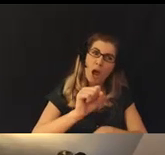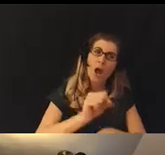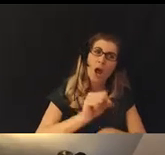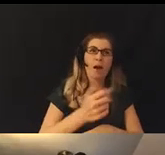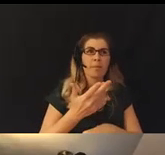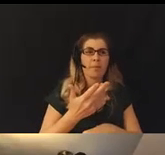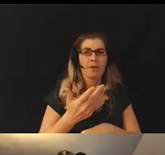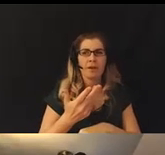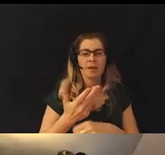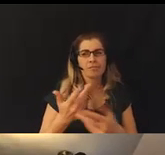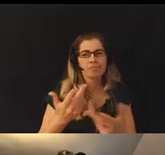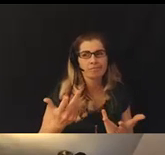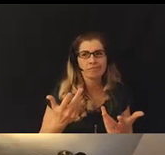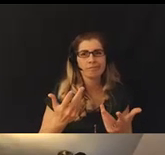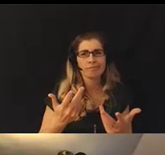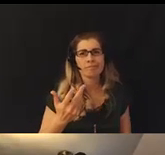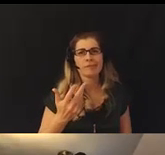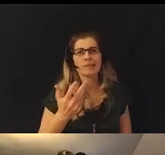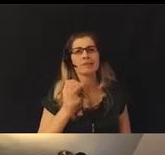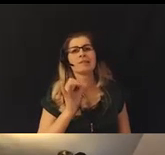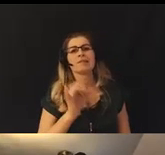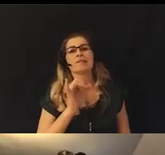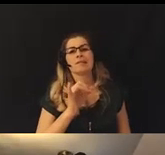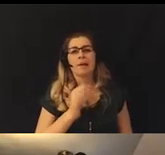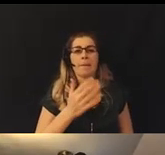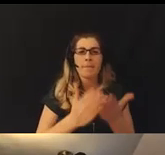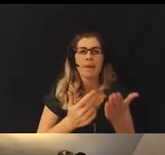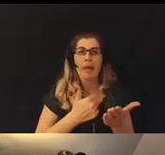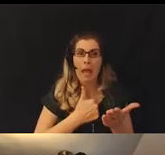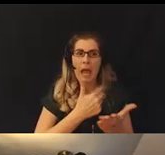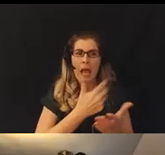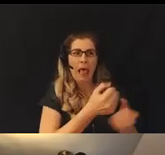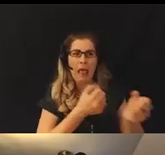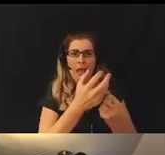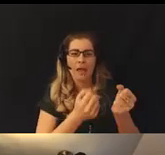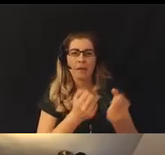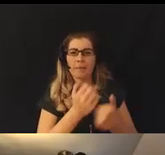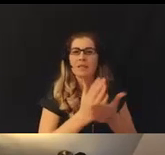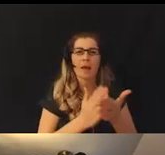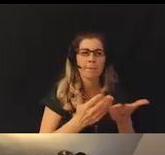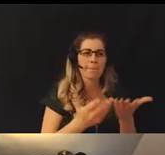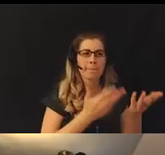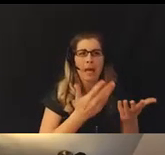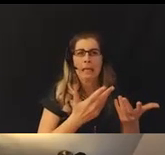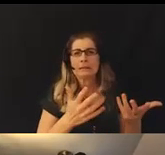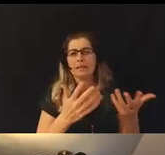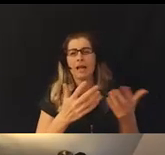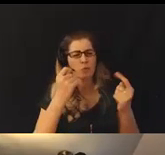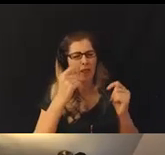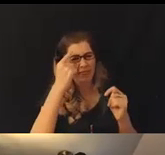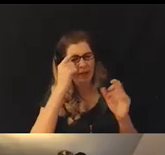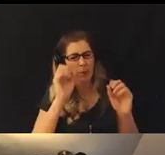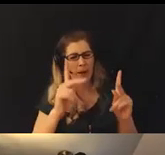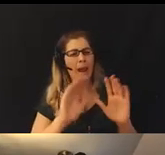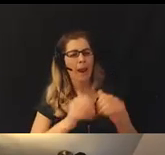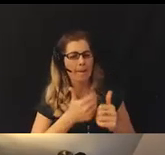ways was that practice of mine creating a challenge or a barrier for student voices? So I think I'm trying to re-envision that,